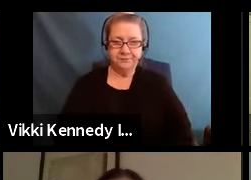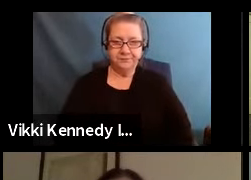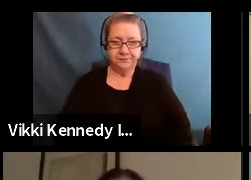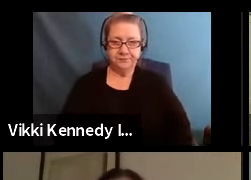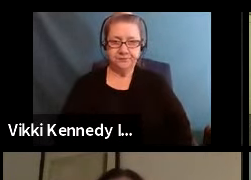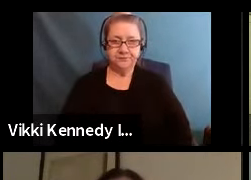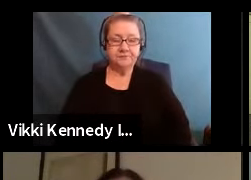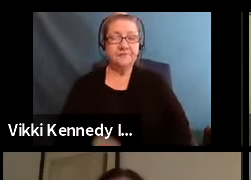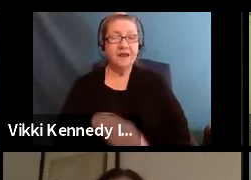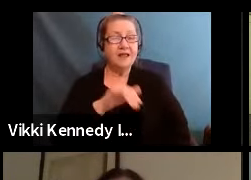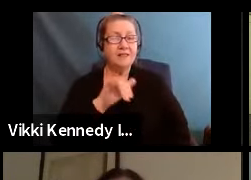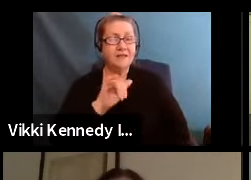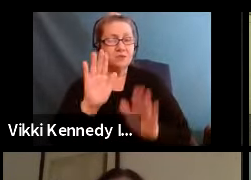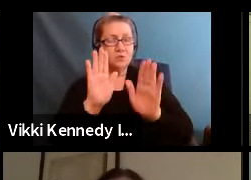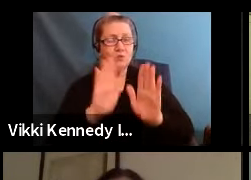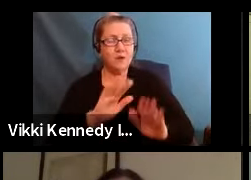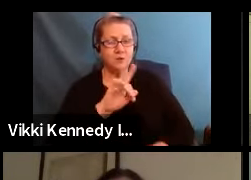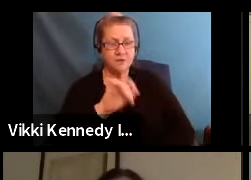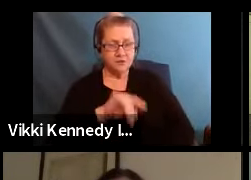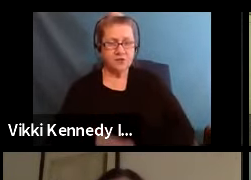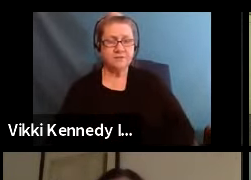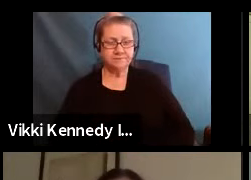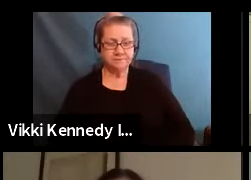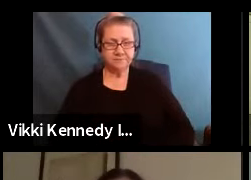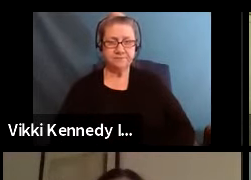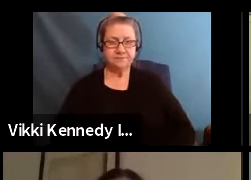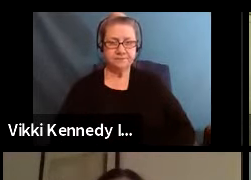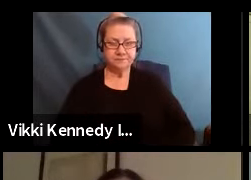So Deborah, that's a great question. I